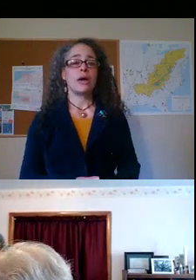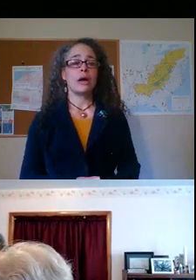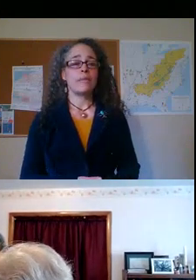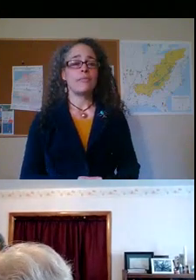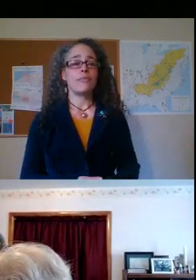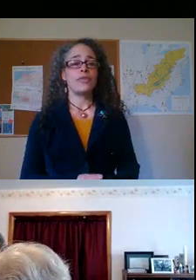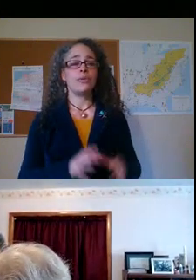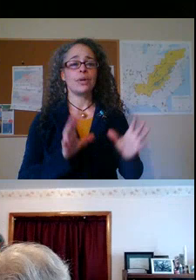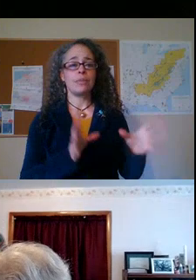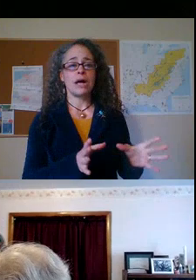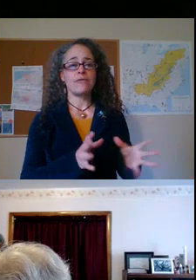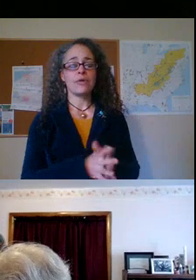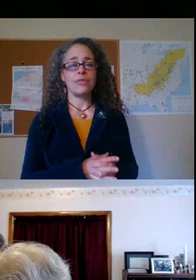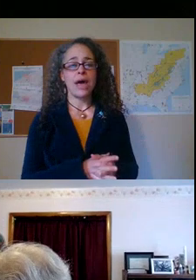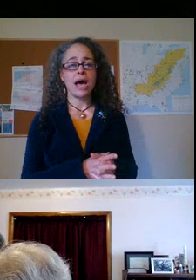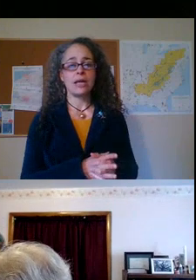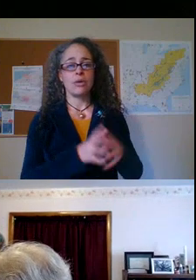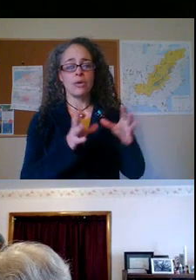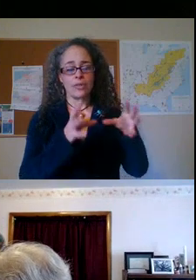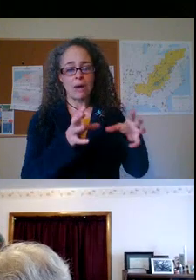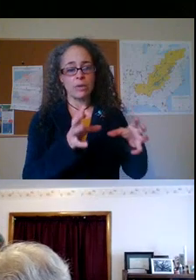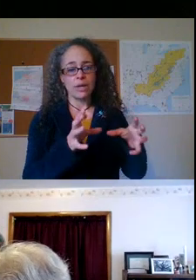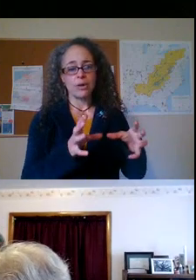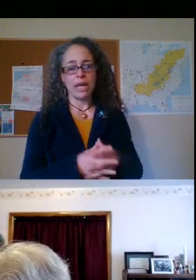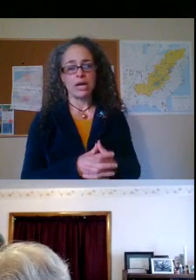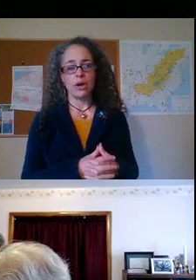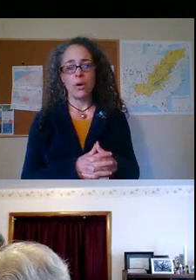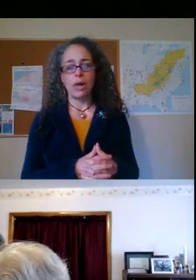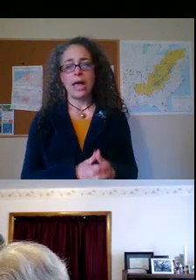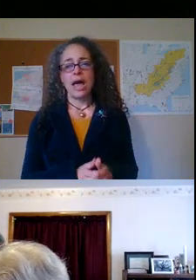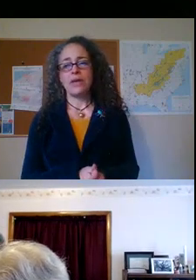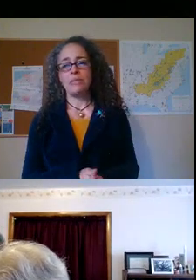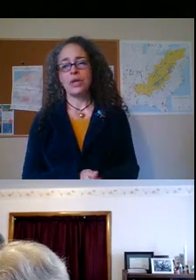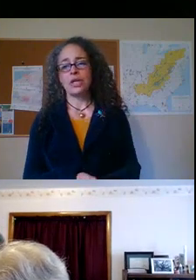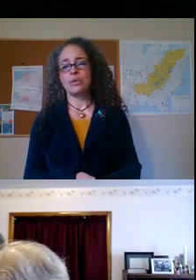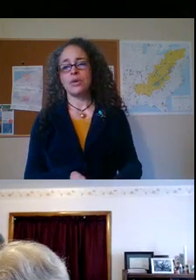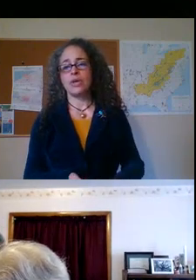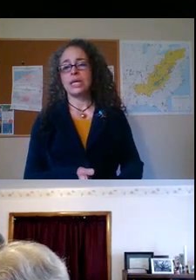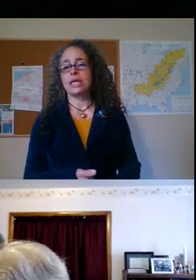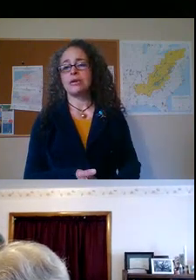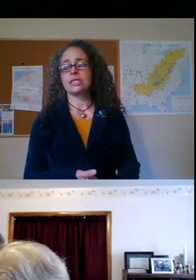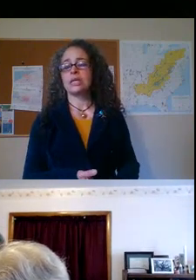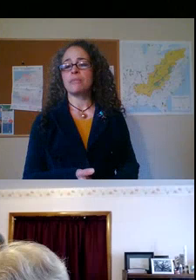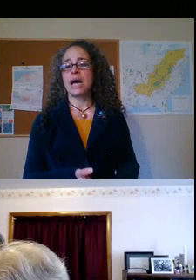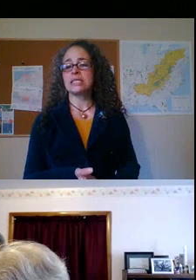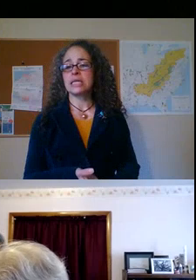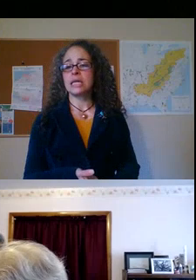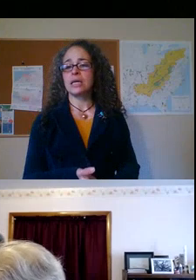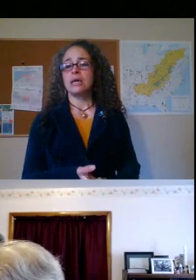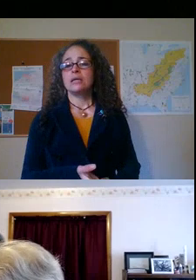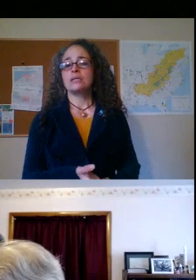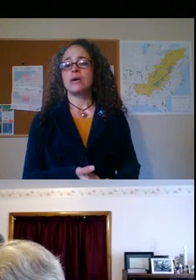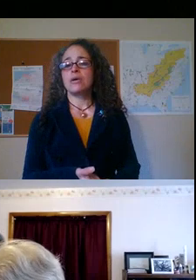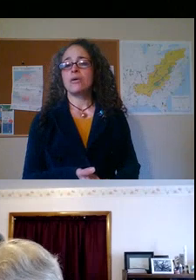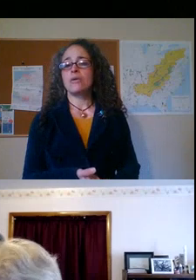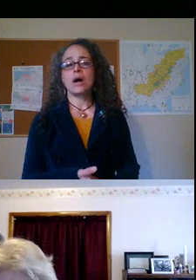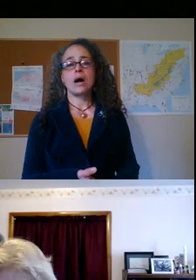culture, you would apply for that, or that would be your main goal. And then building community leaders and